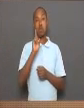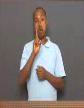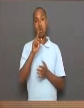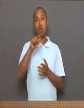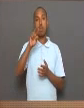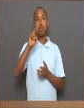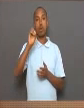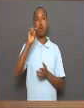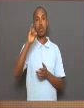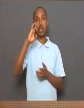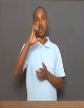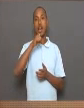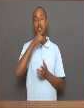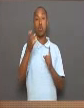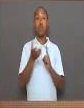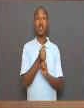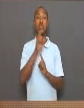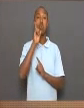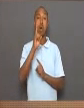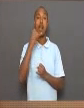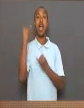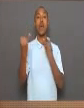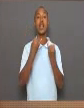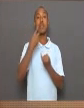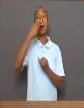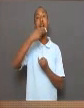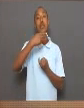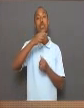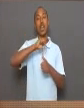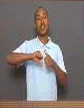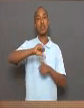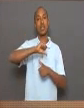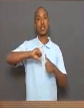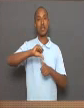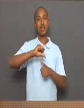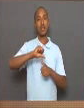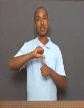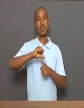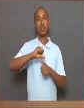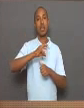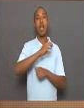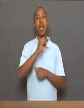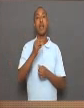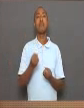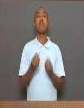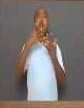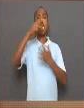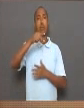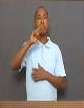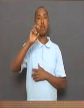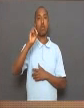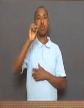Monoprotic acids contain one ionizable hydrogen atom, whereas polyprotic